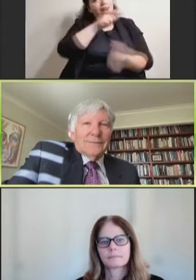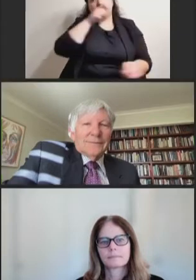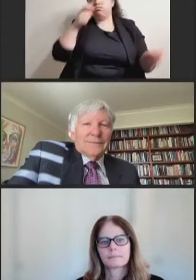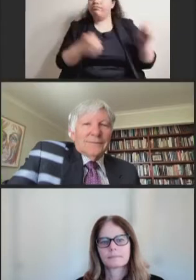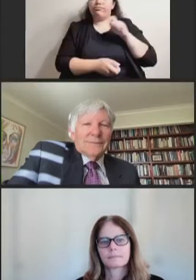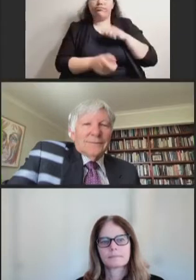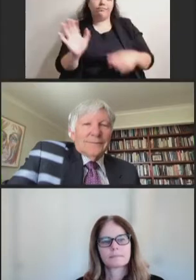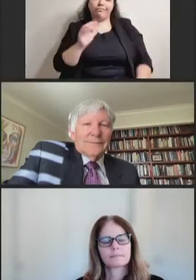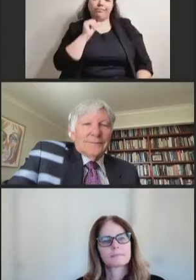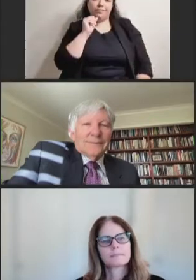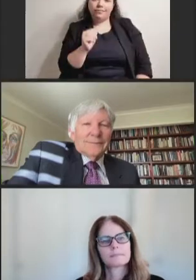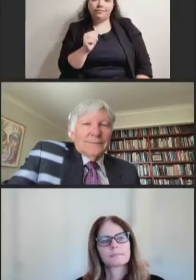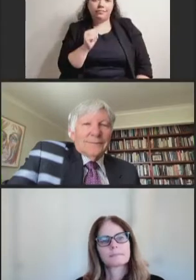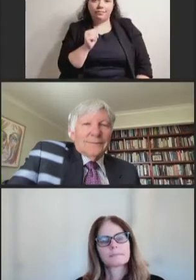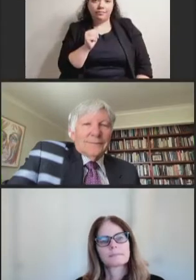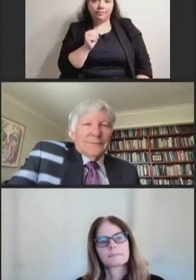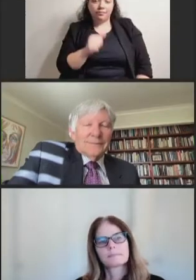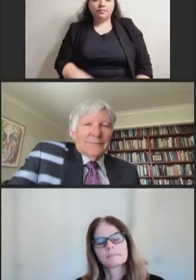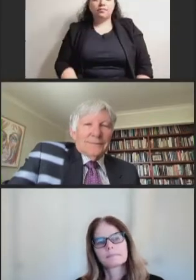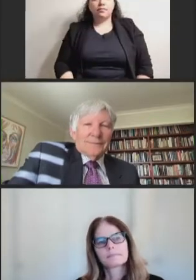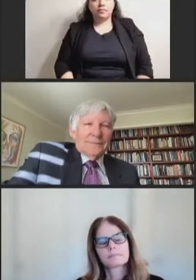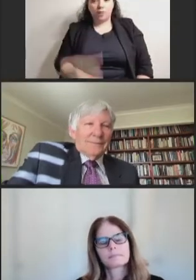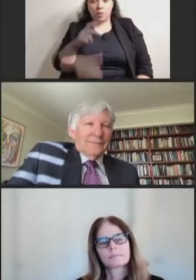We come back to Bob Schechter.